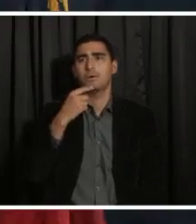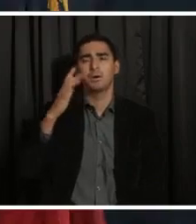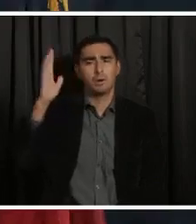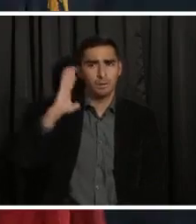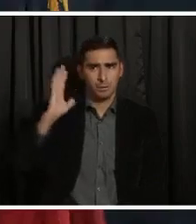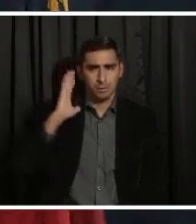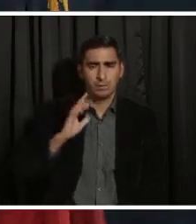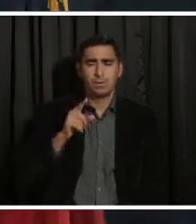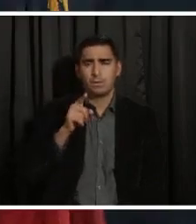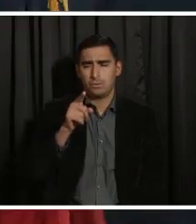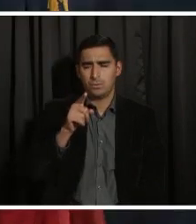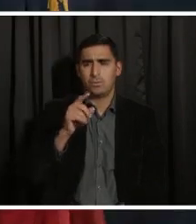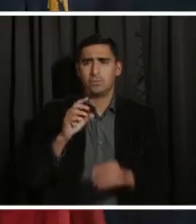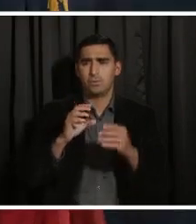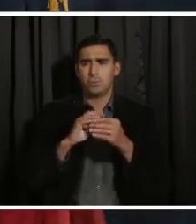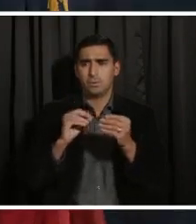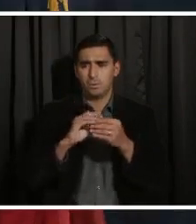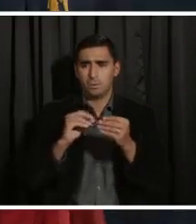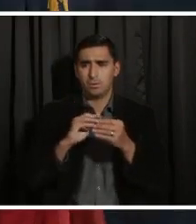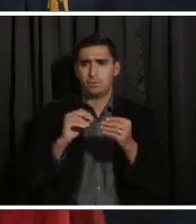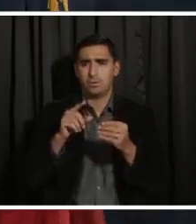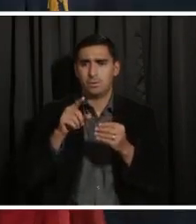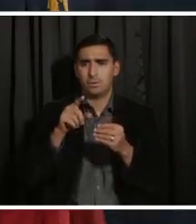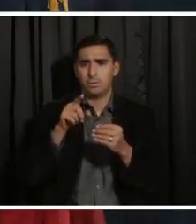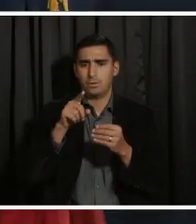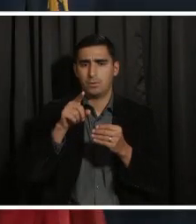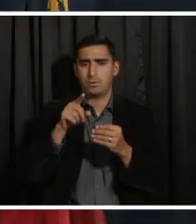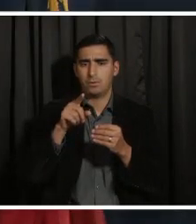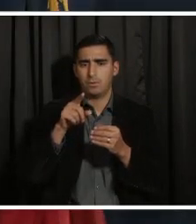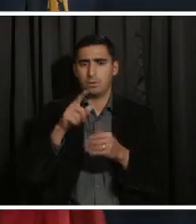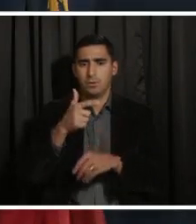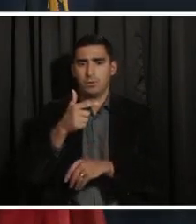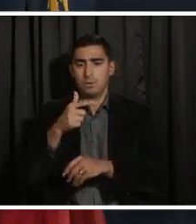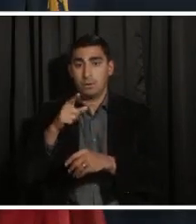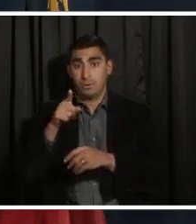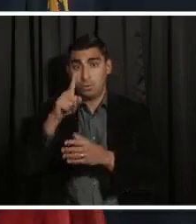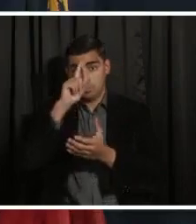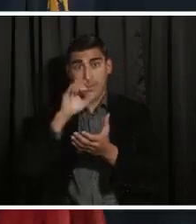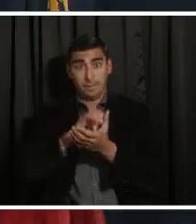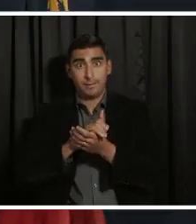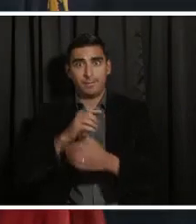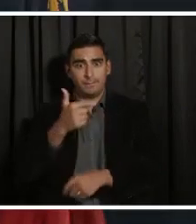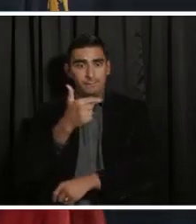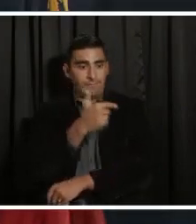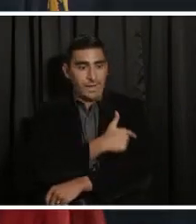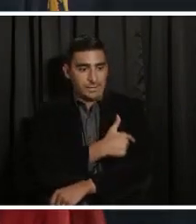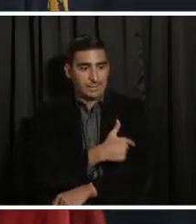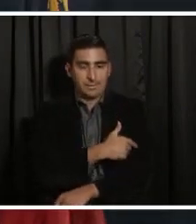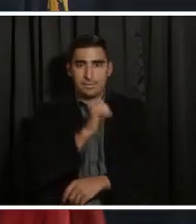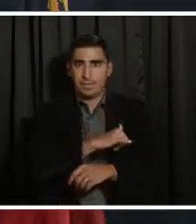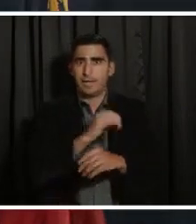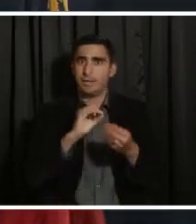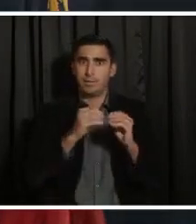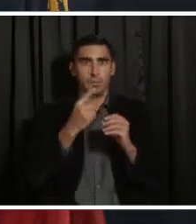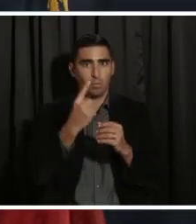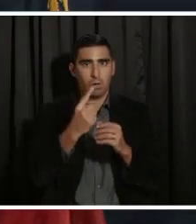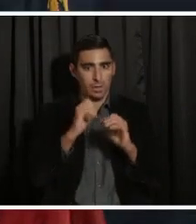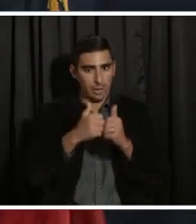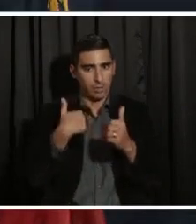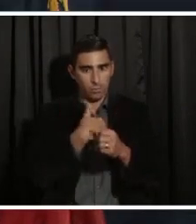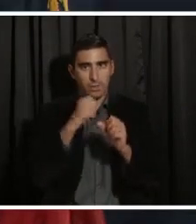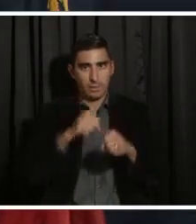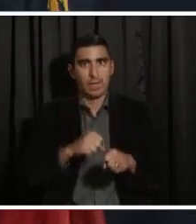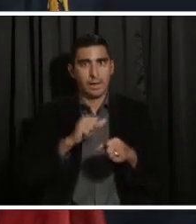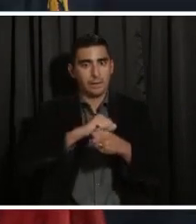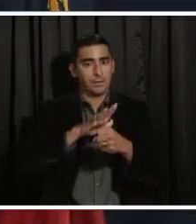Mentioned that you believe vaccinations are the #1 way for us to get out of this pandemic. But just seeing the lack